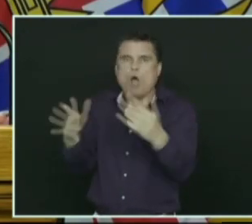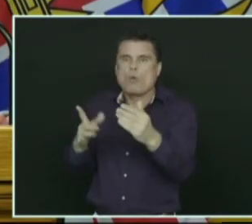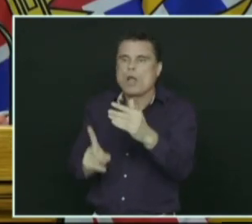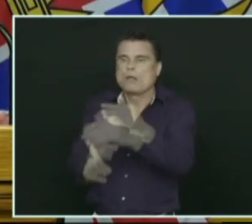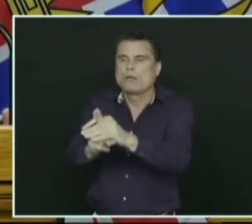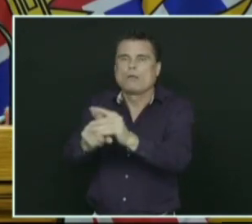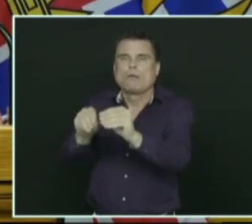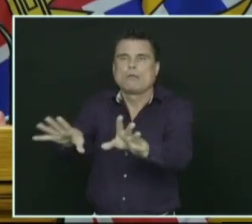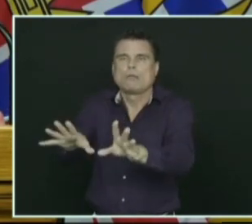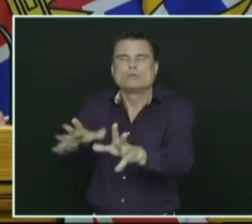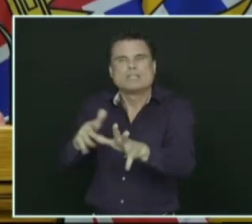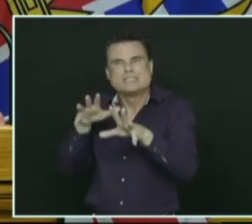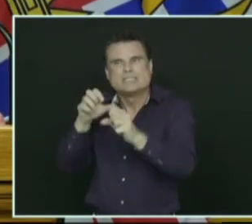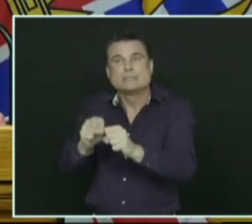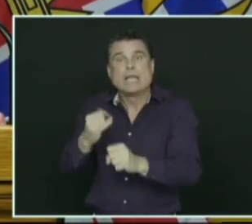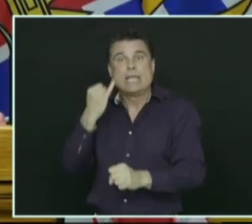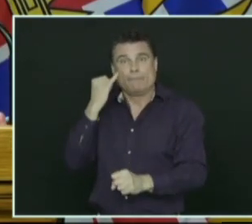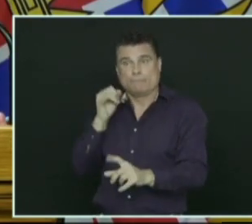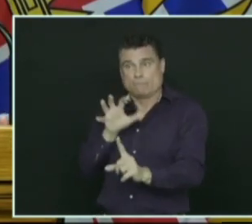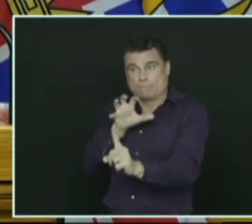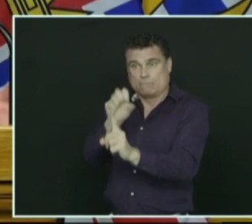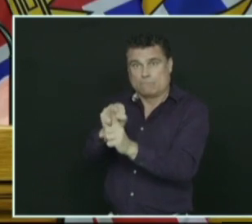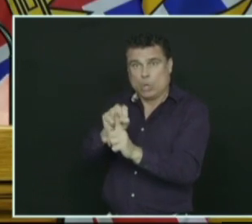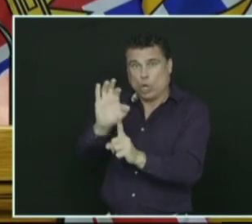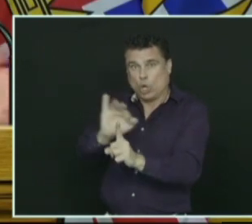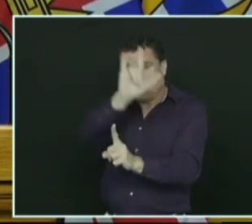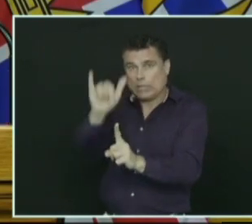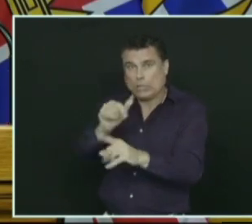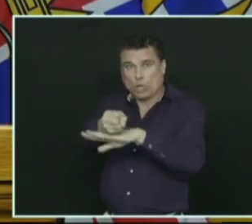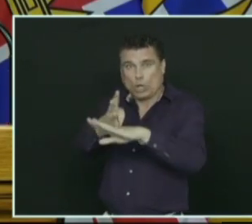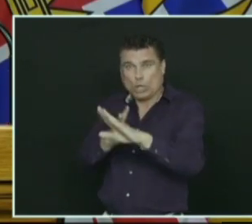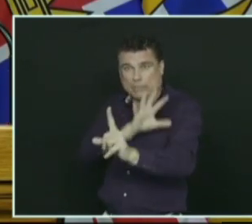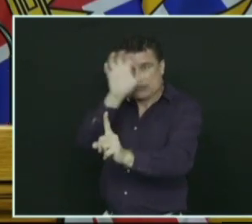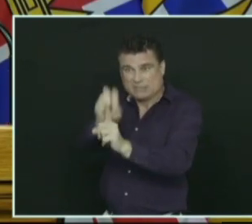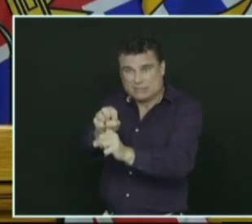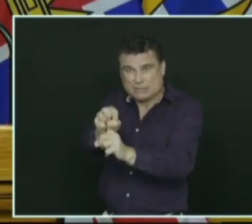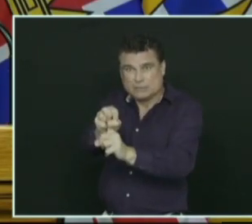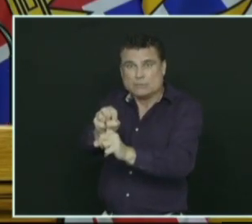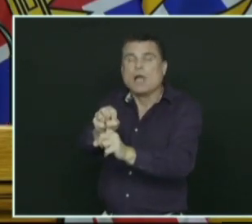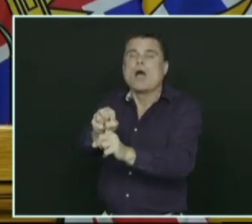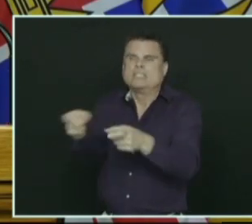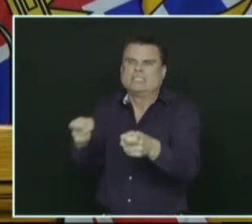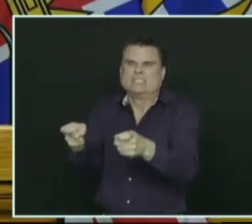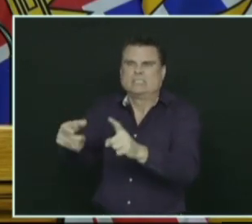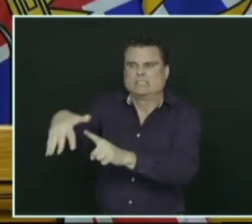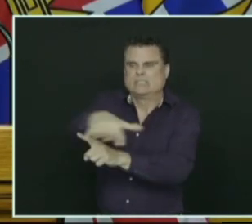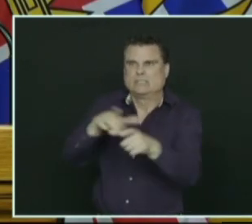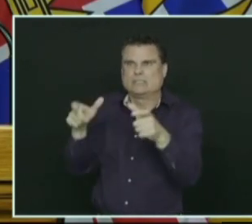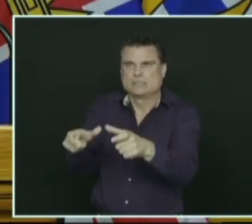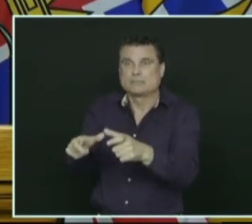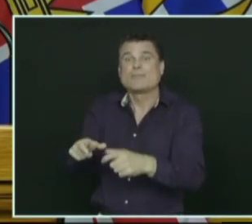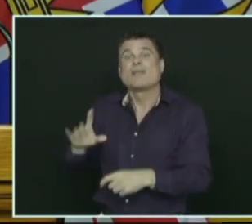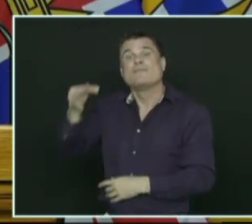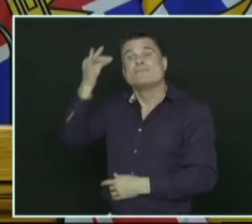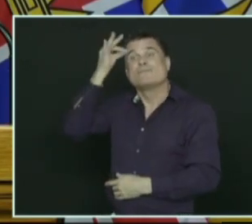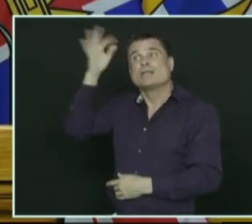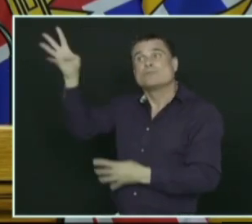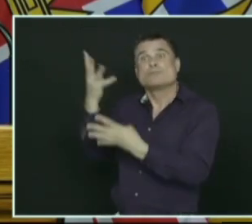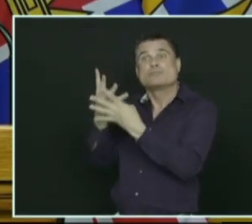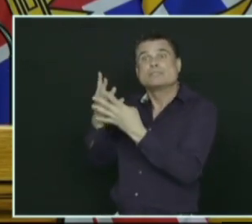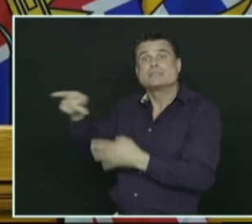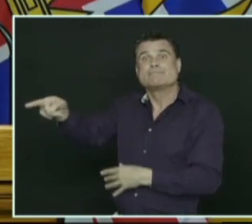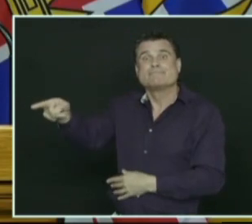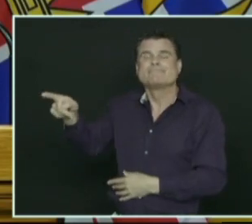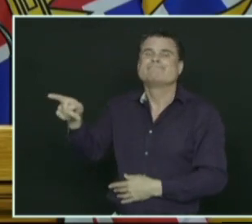of our healthcare workers, who also may have very mild symptoms. So it has been a challenge, and we're seeing that across the country and